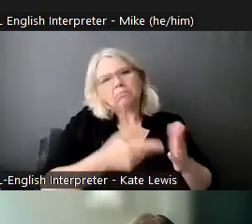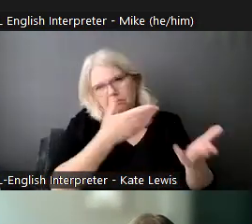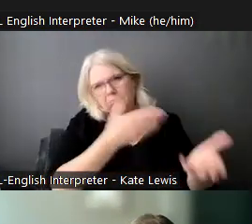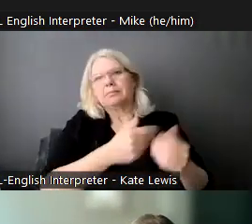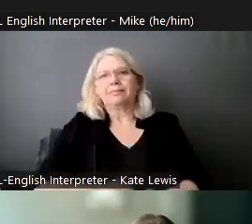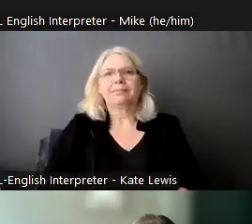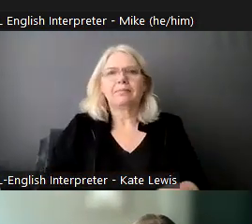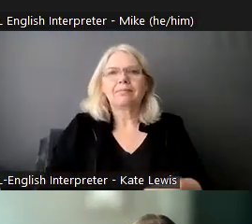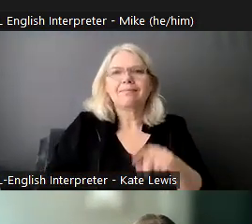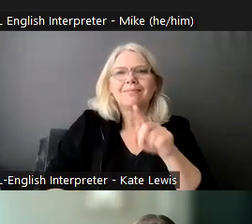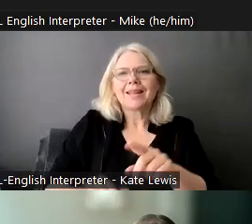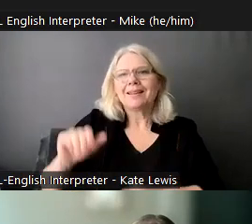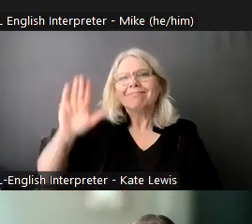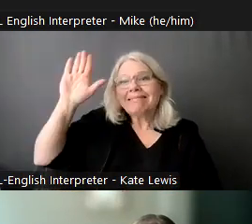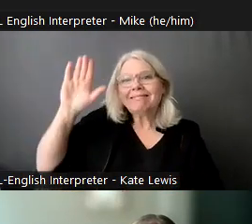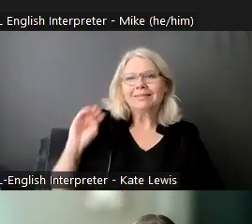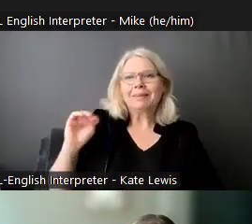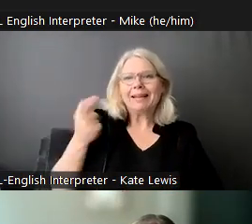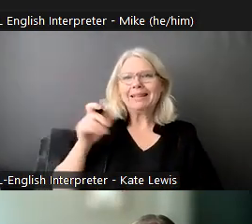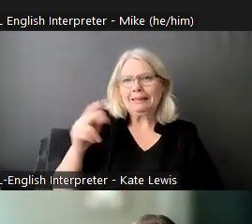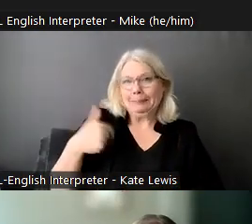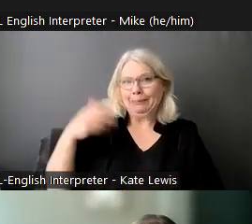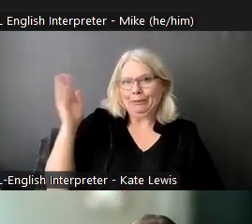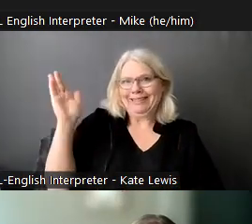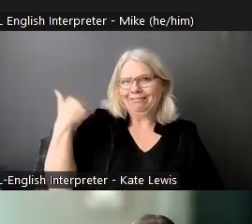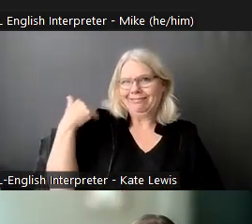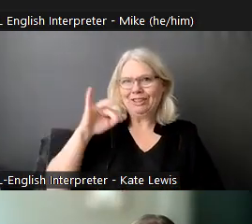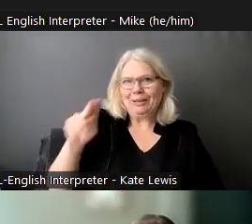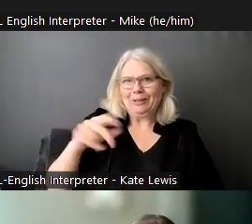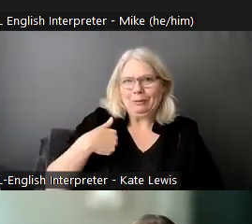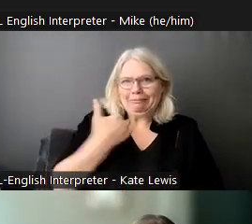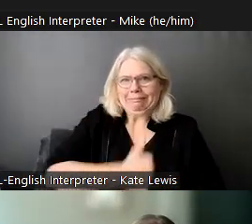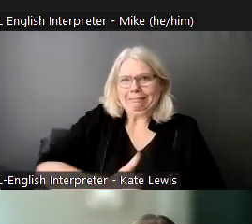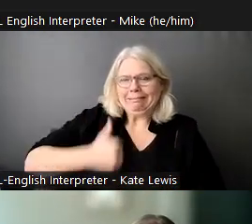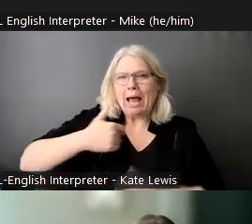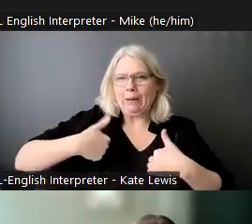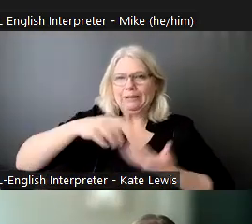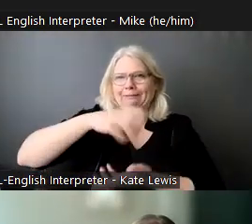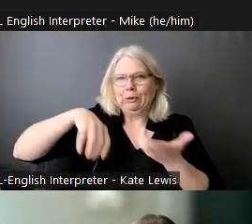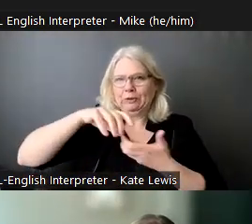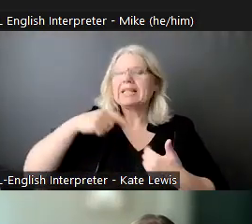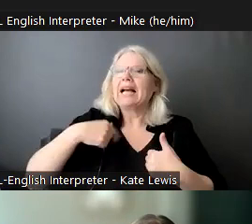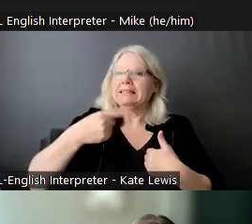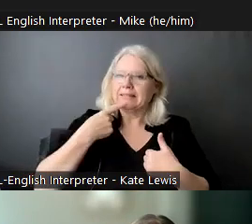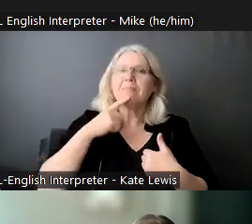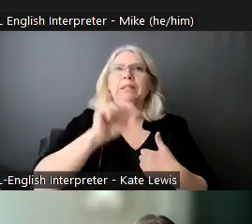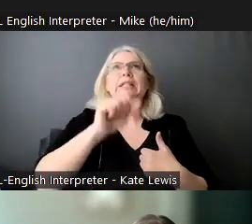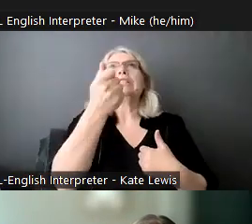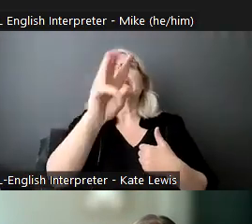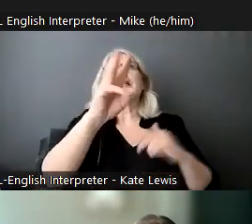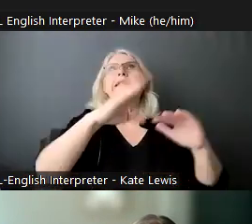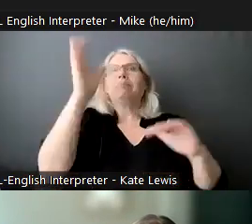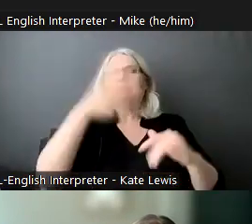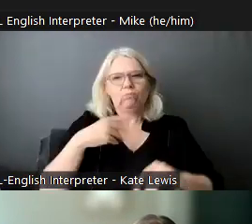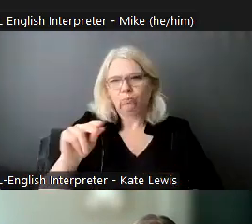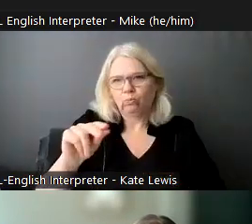presenting back in January. So anyone who was part of that, when I did say that you had to be 16, that is incorrect. So just be